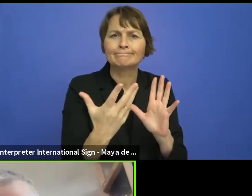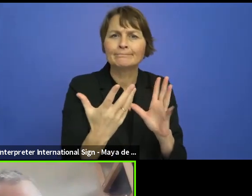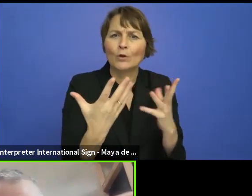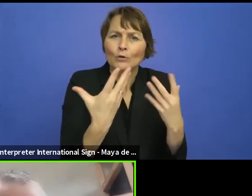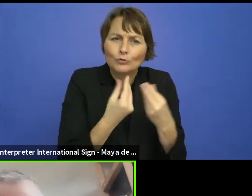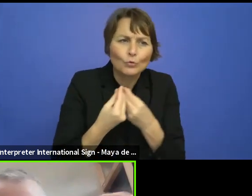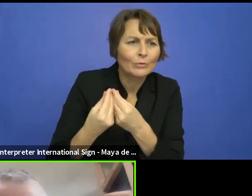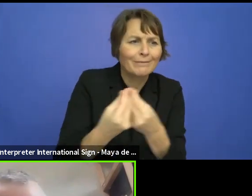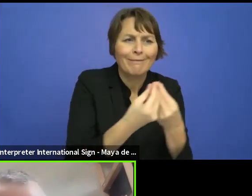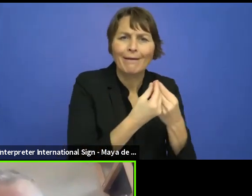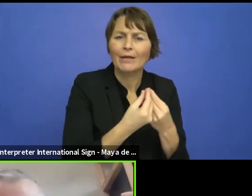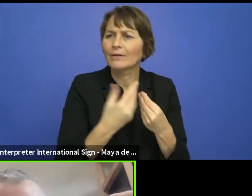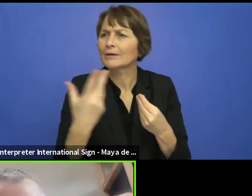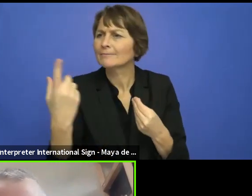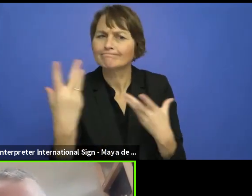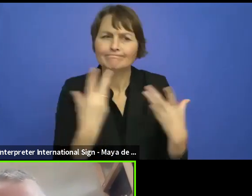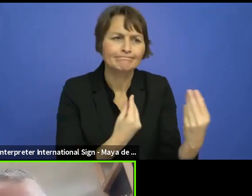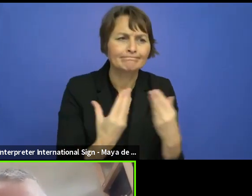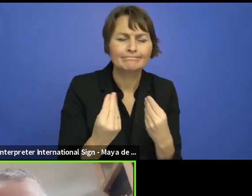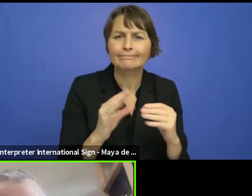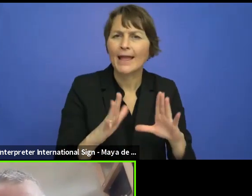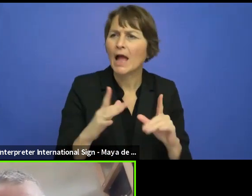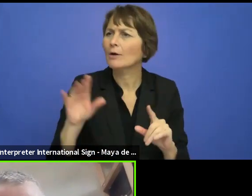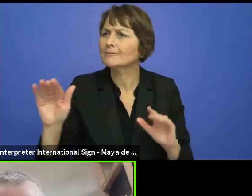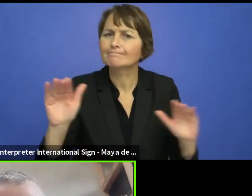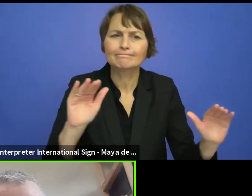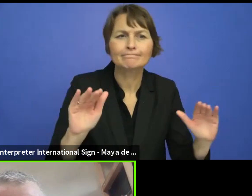different strategies in dealing with this